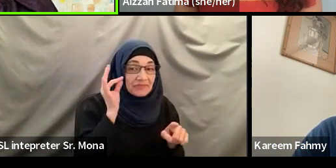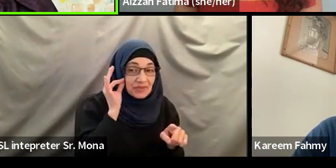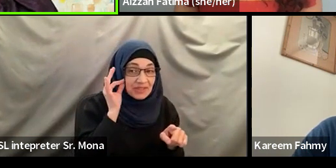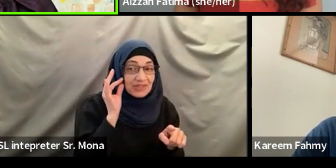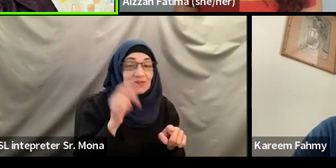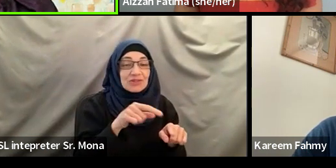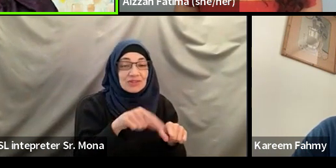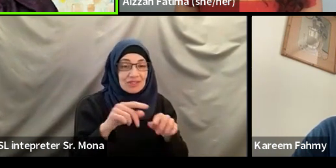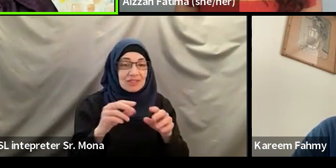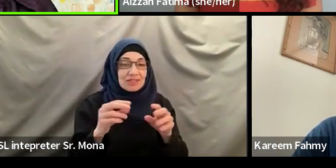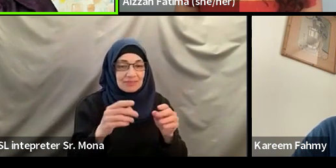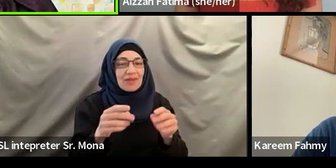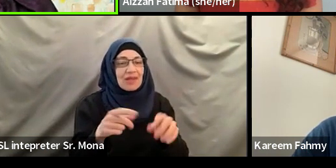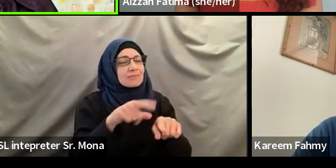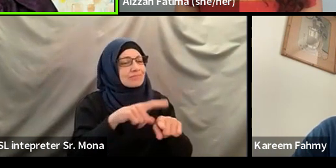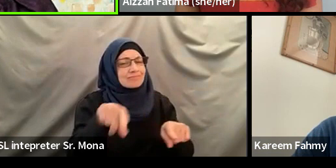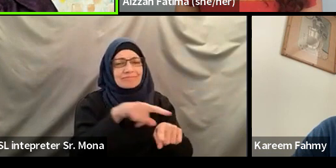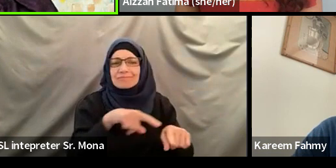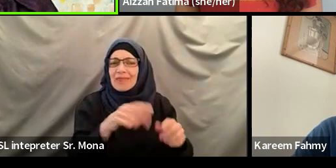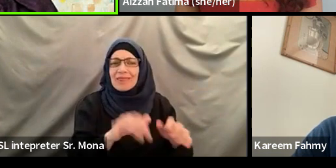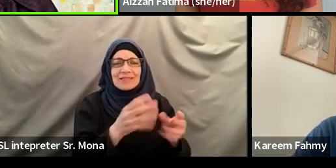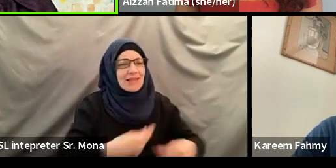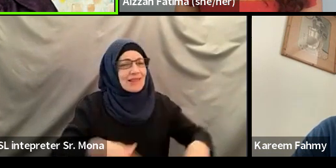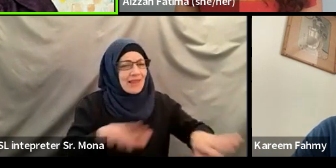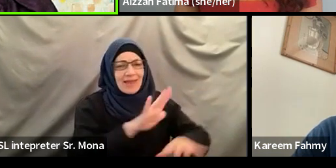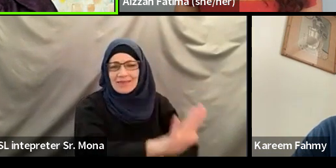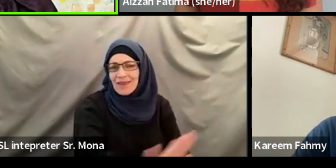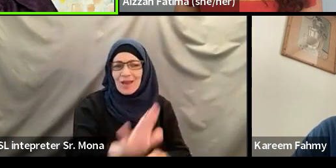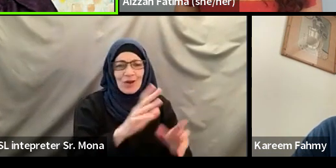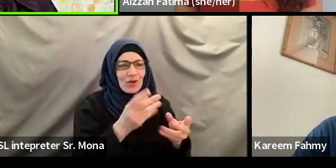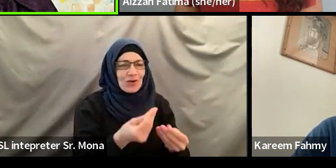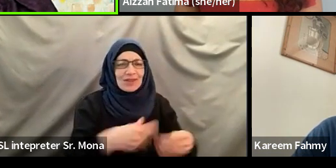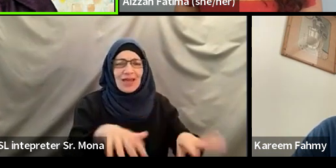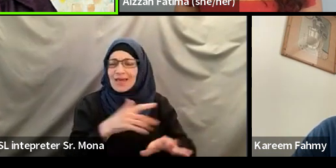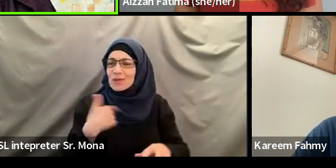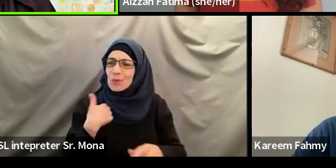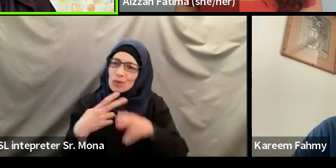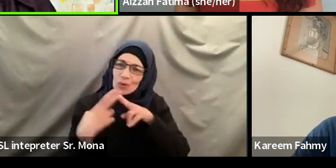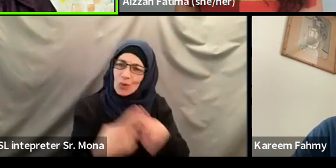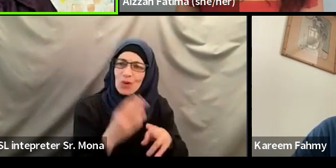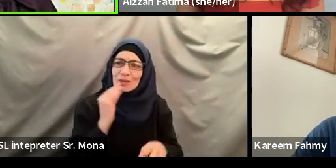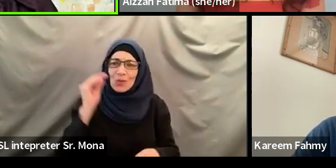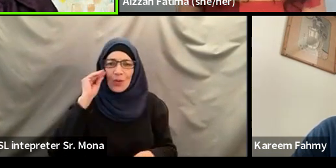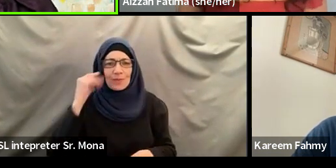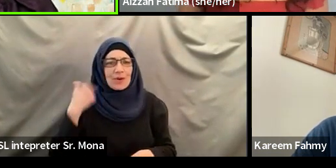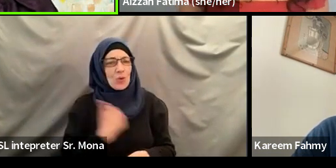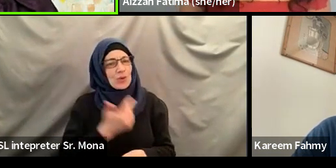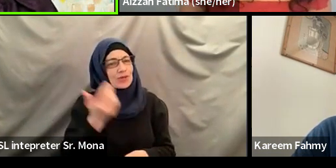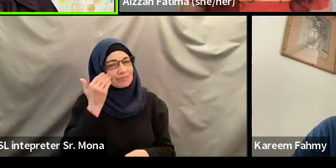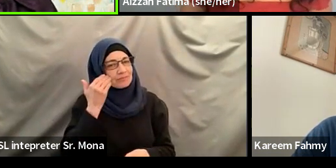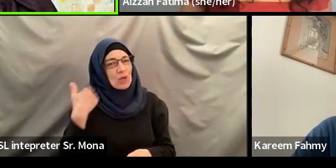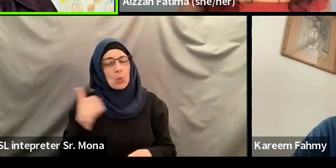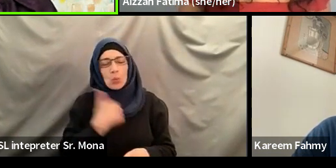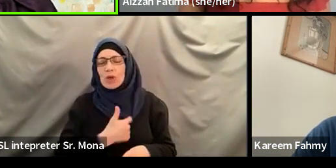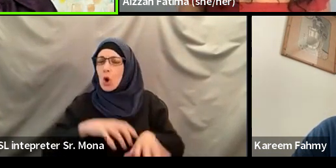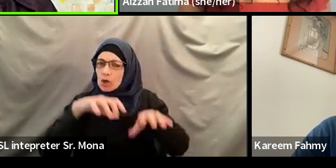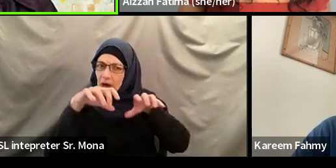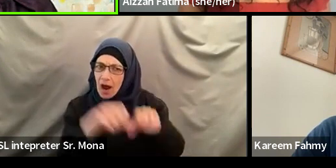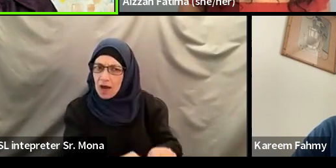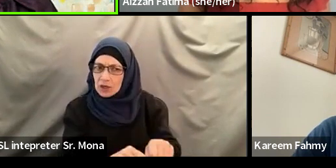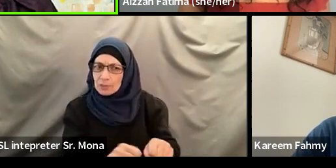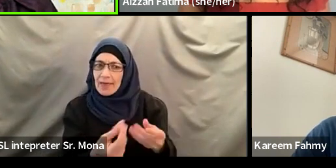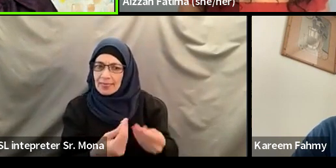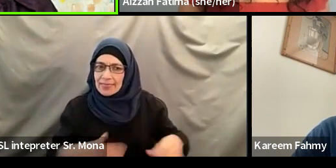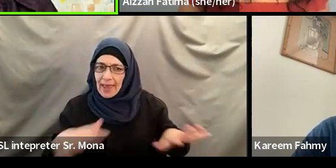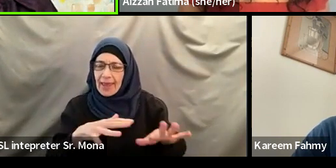the generations. This is the land that we call home and on which we create art. We acknowledge that we are on occupied land that was forcibly taken